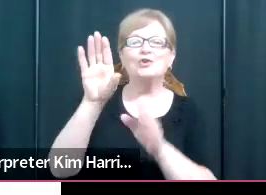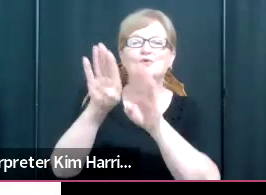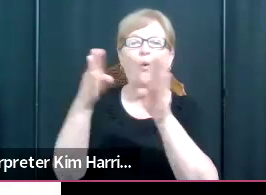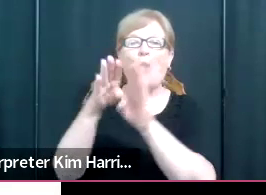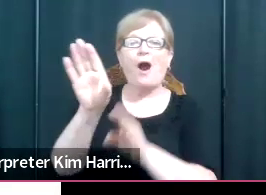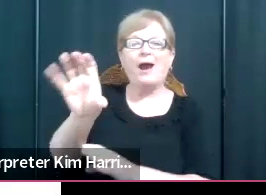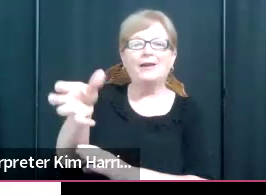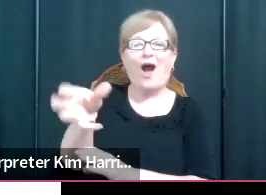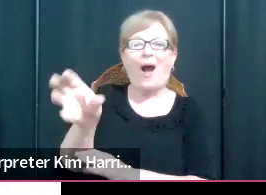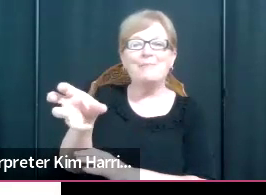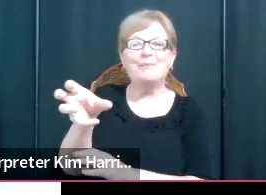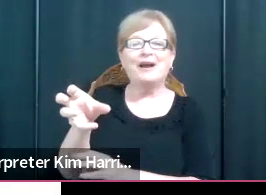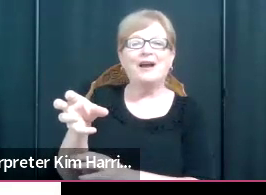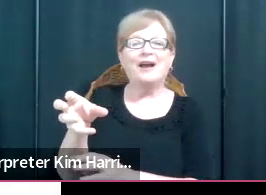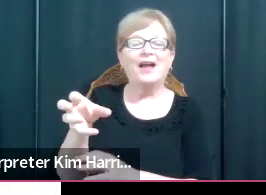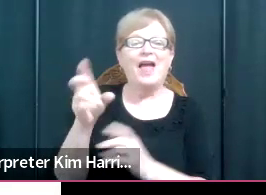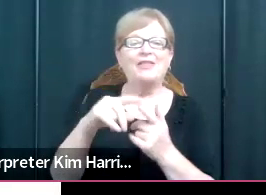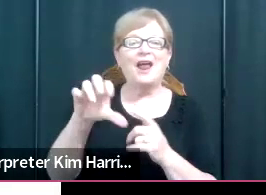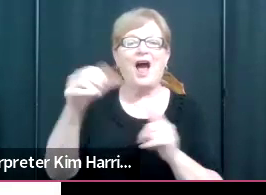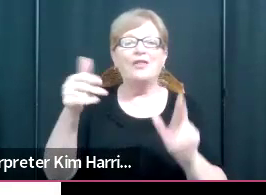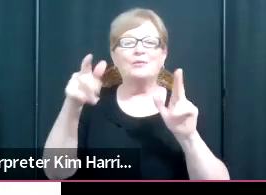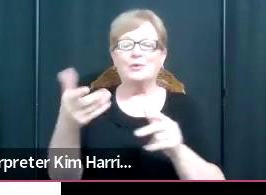someone holding a smooth rock,